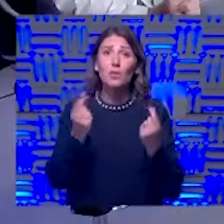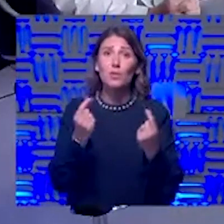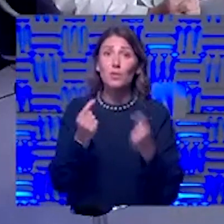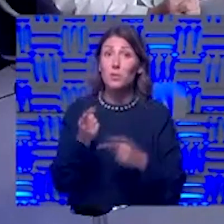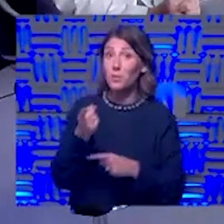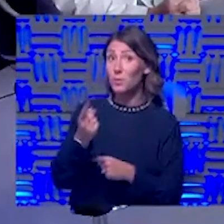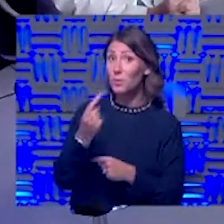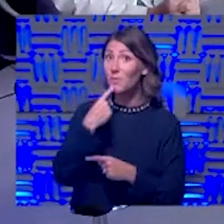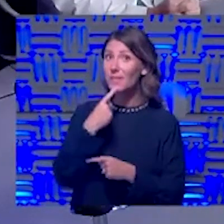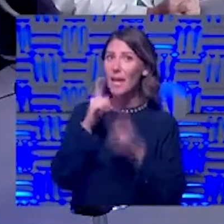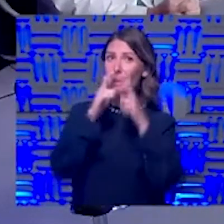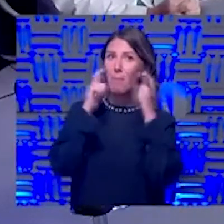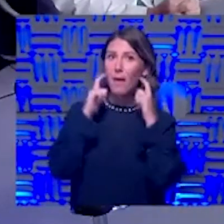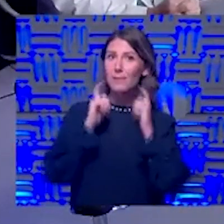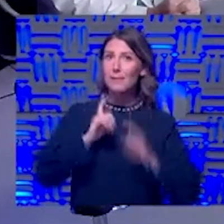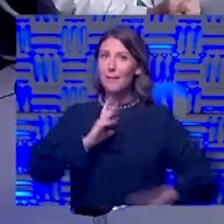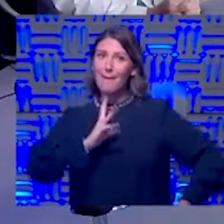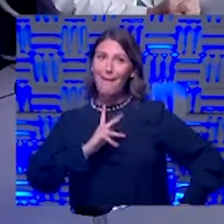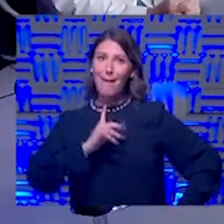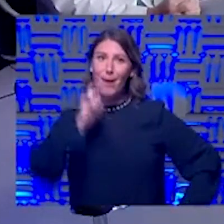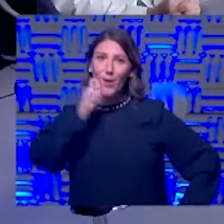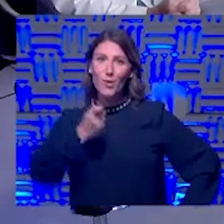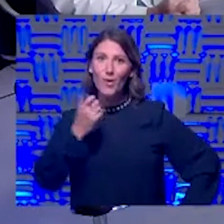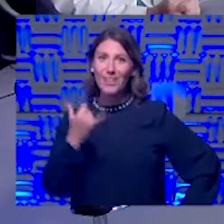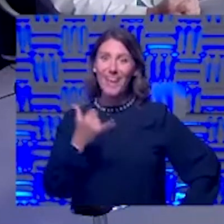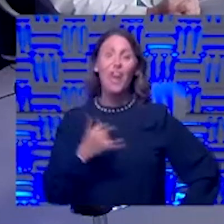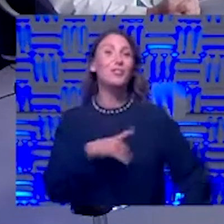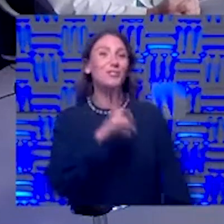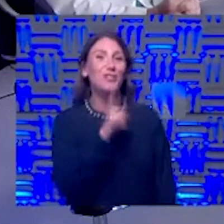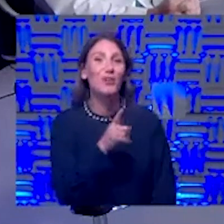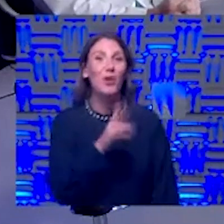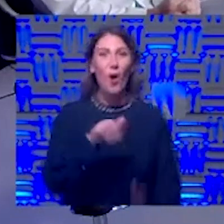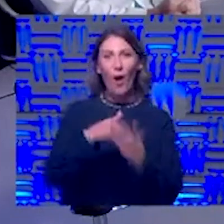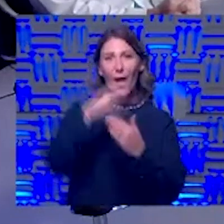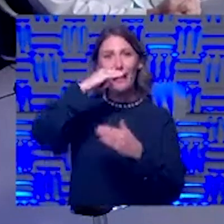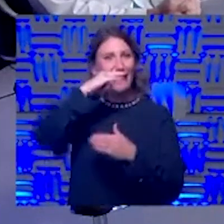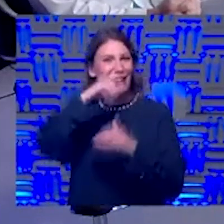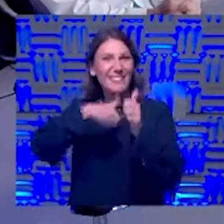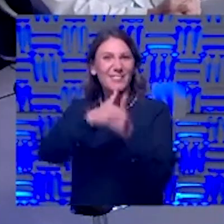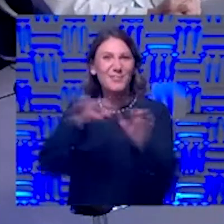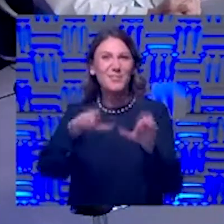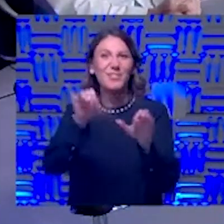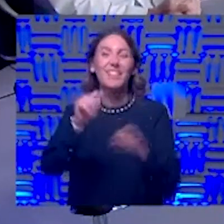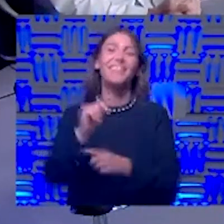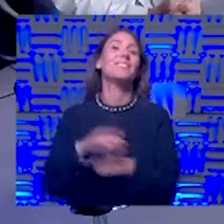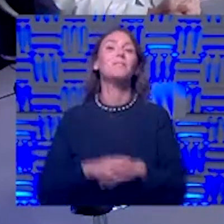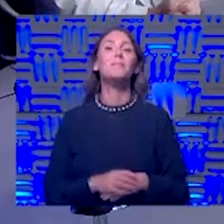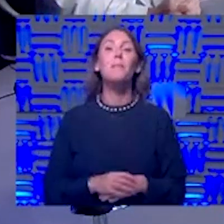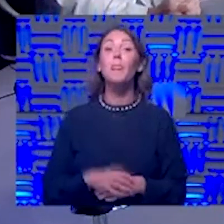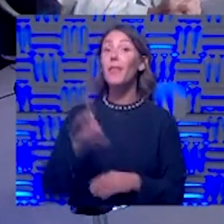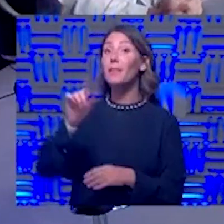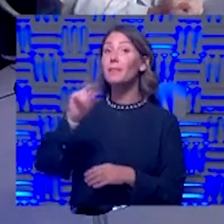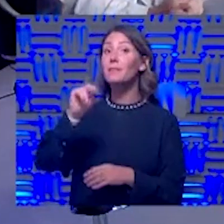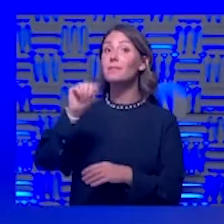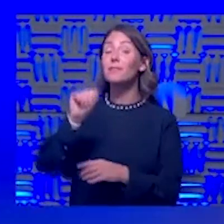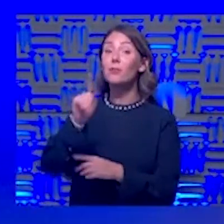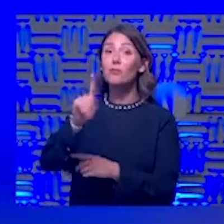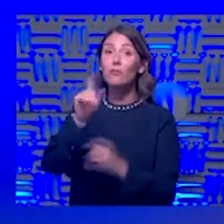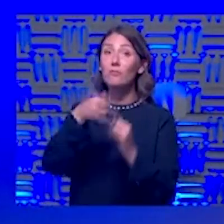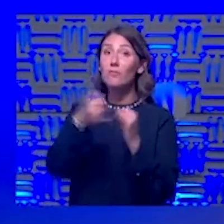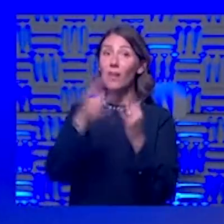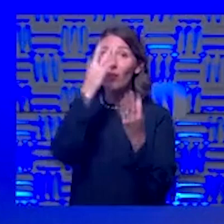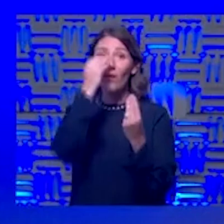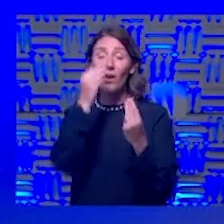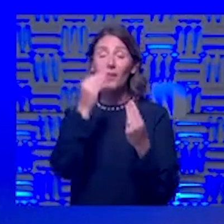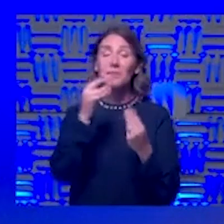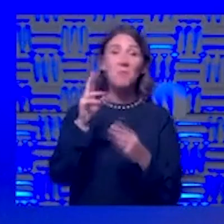that masking is cool now? Yeah. Sure. All the kids are doing it, right? Being safe is cool. Dana, your final thoughts today? No, I think we need